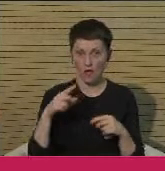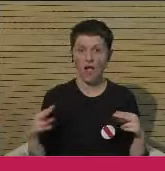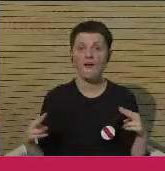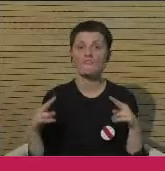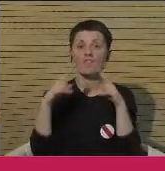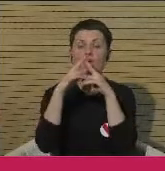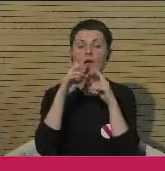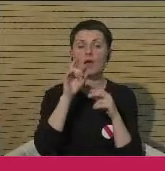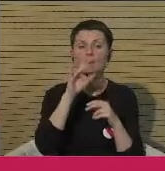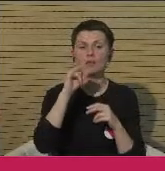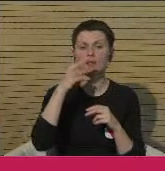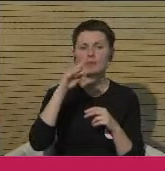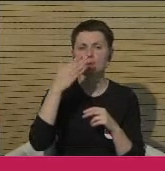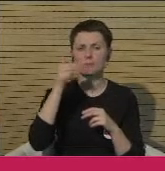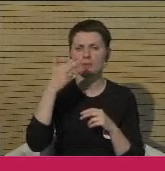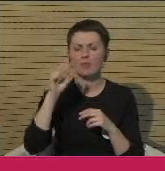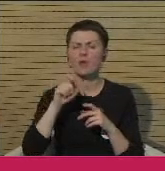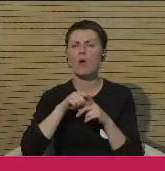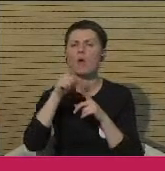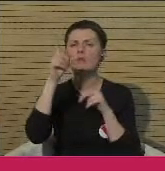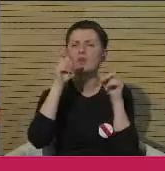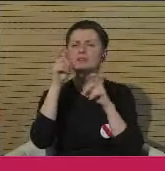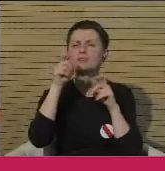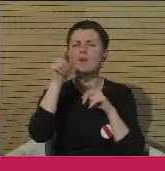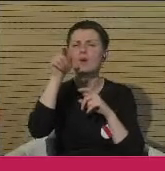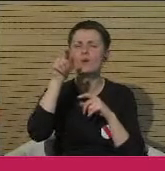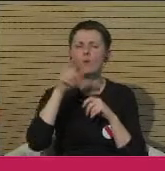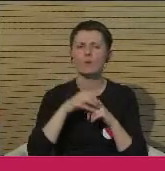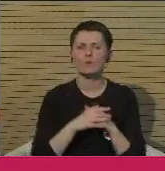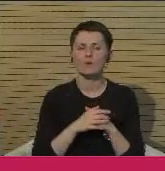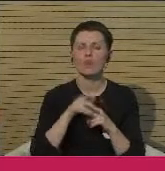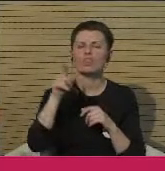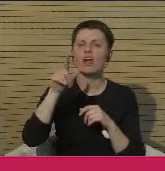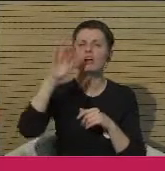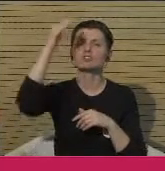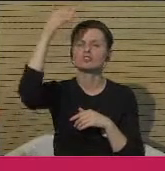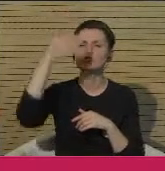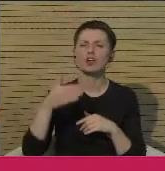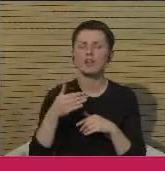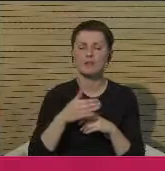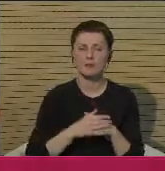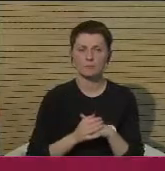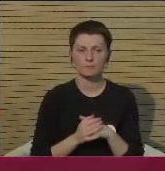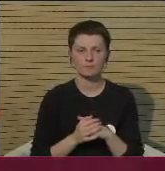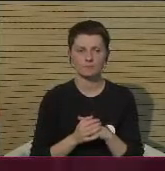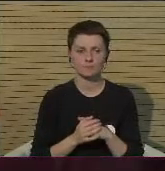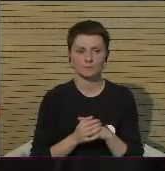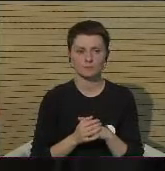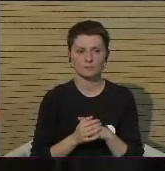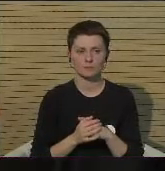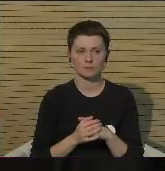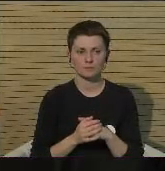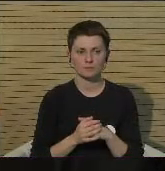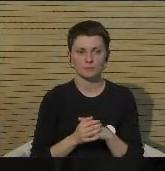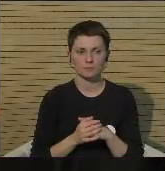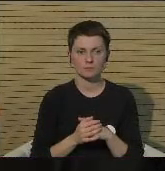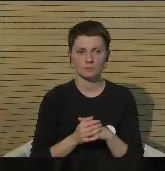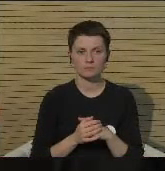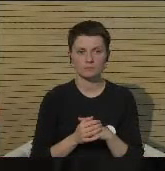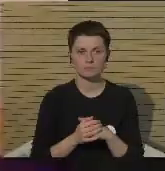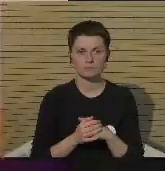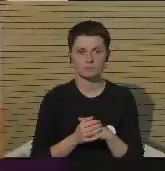we are friends, so friends should be frank, really, with each other. Is this the Gediminz Tower behind you on the